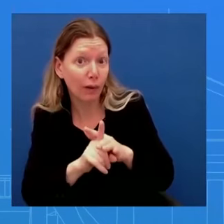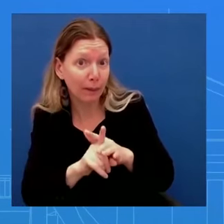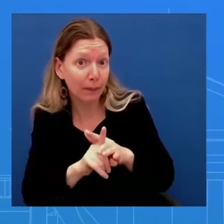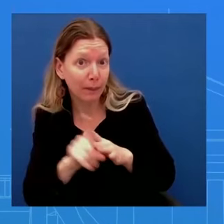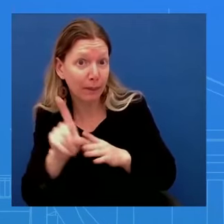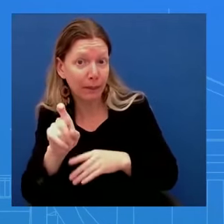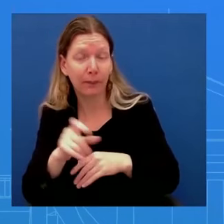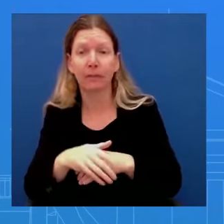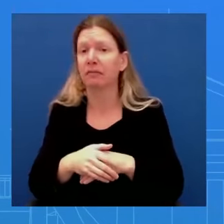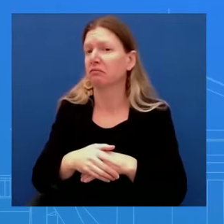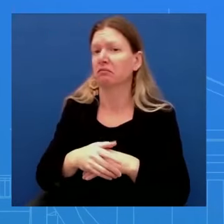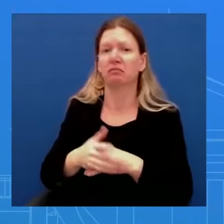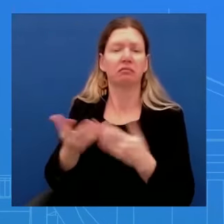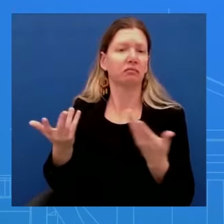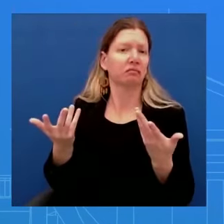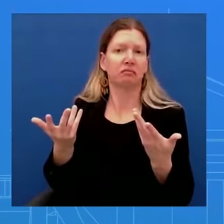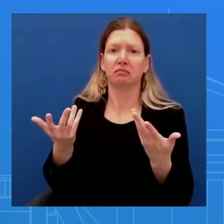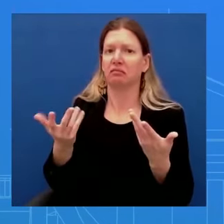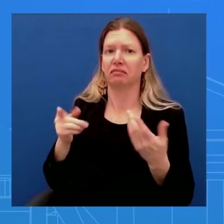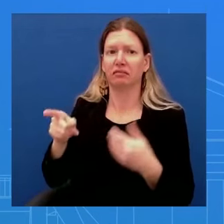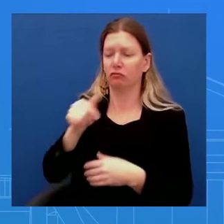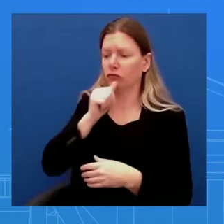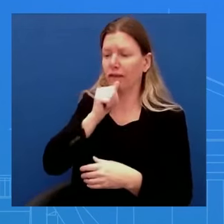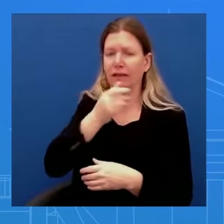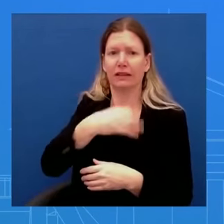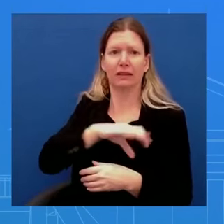own decisions as it relates to this particular,